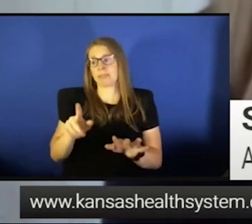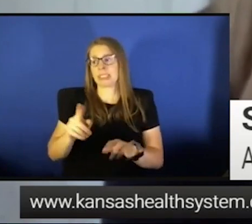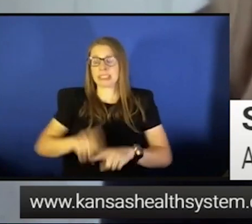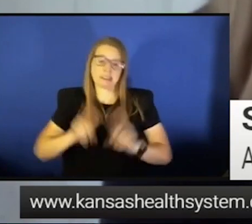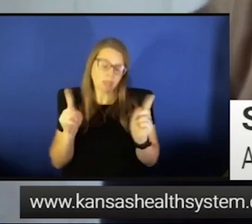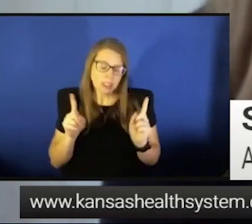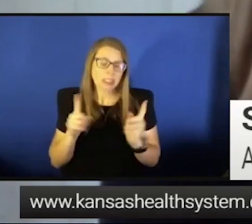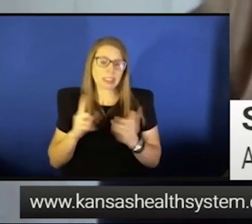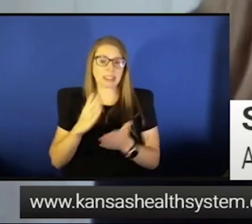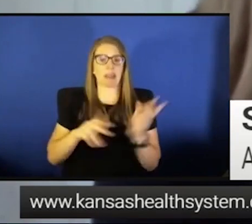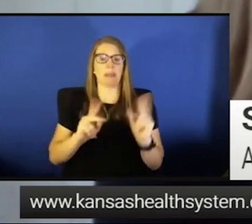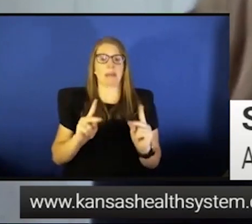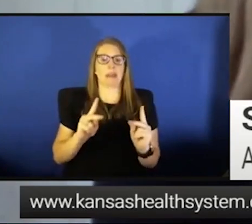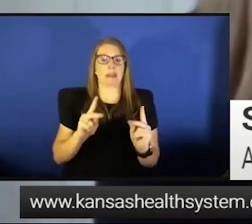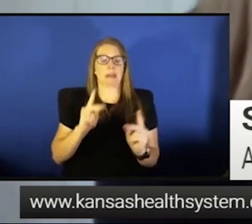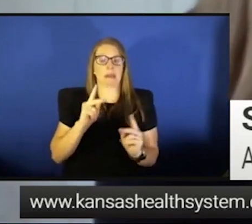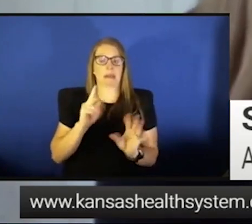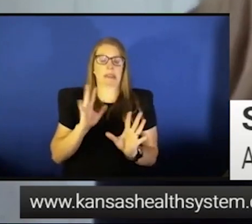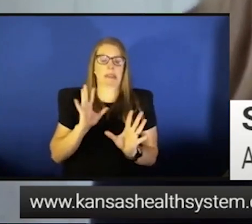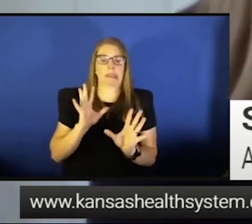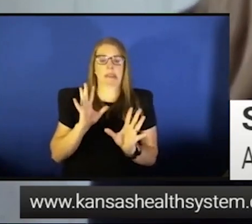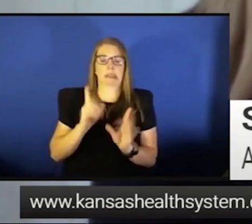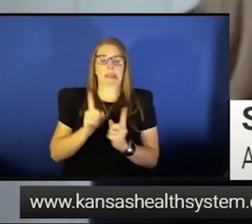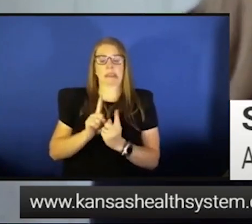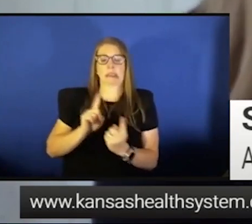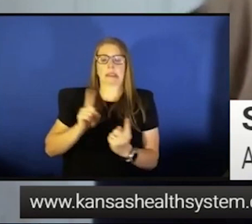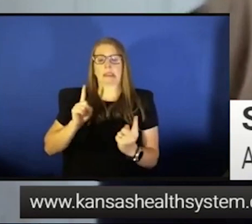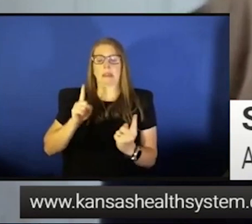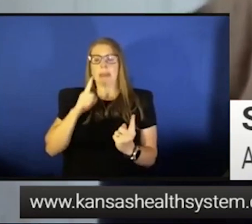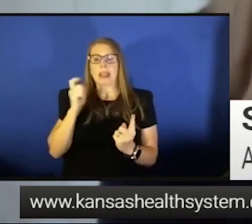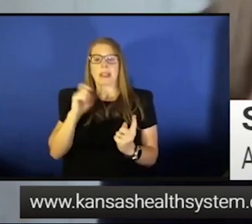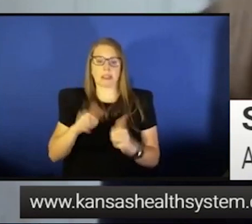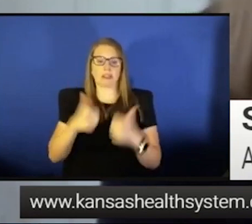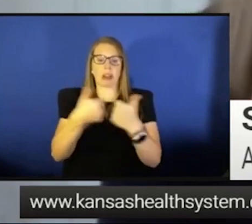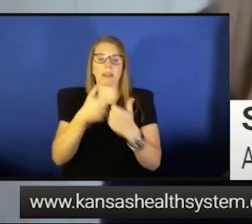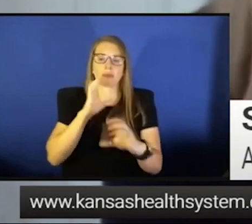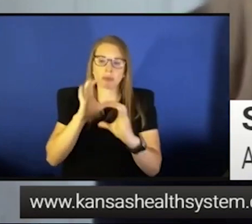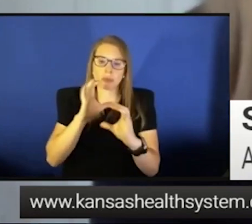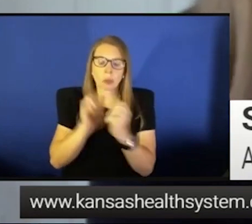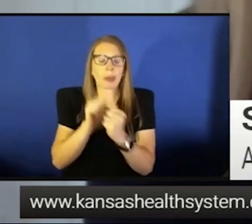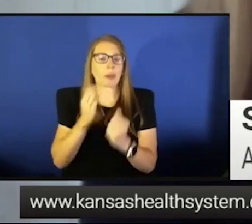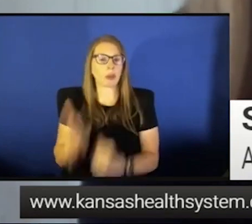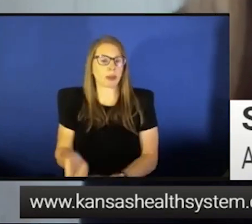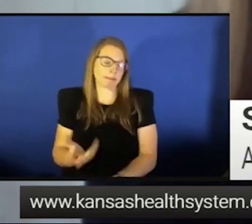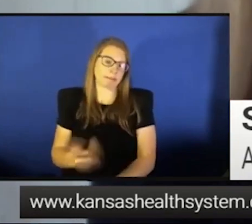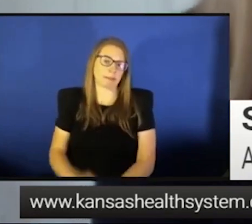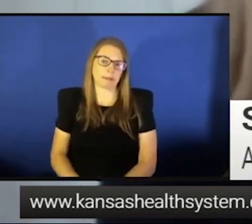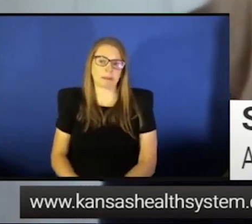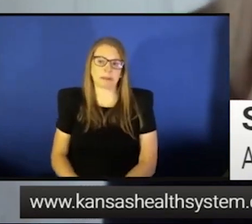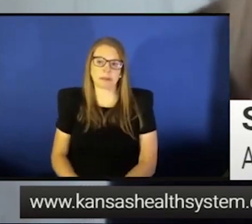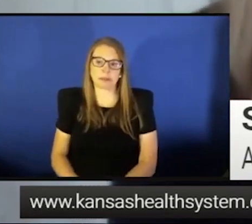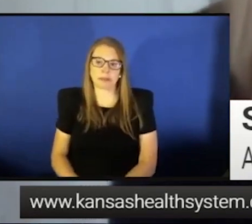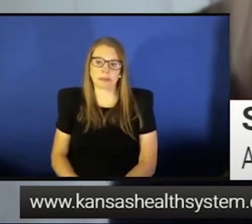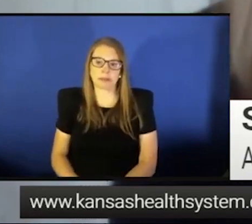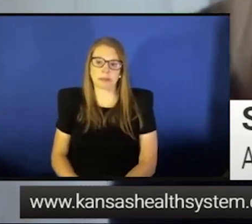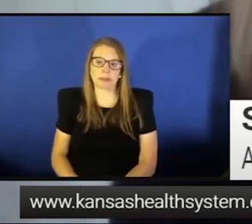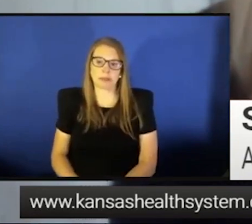and some people are kind of shy away because it is a challenge to communicate with her.